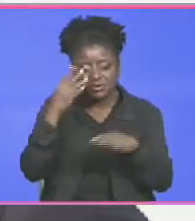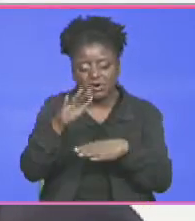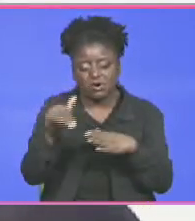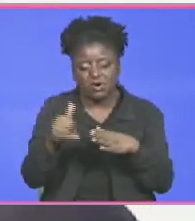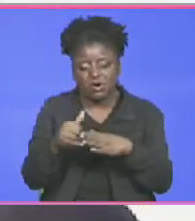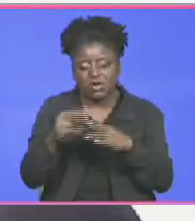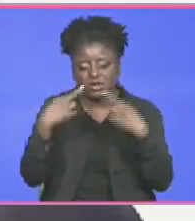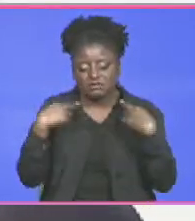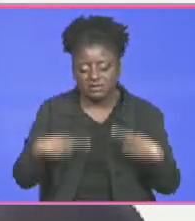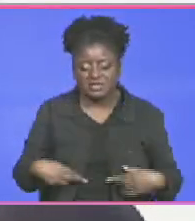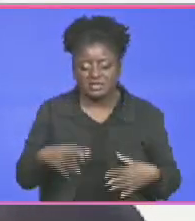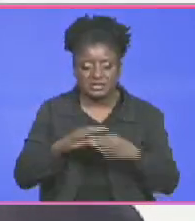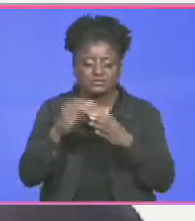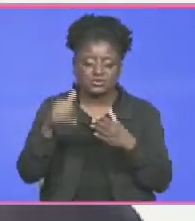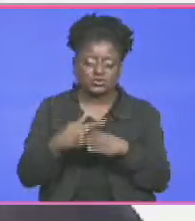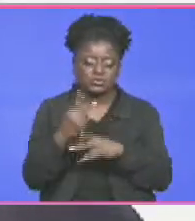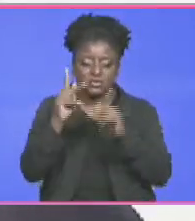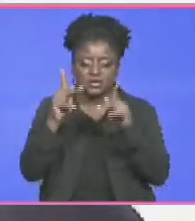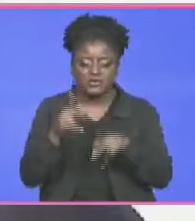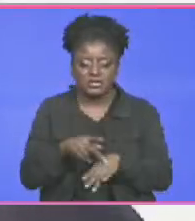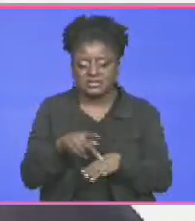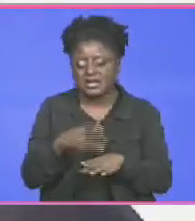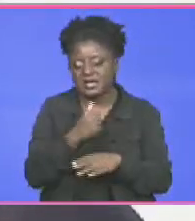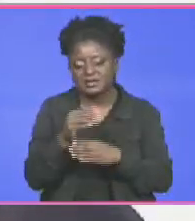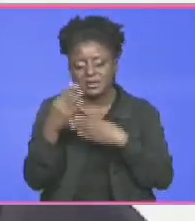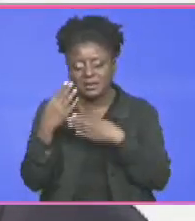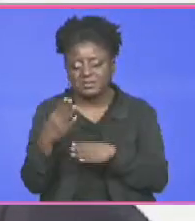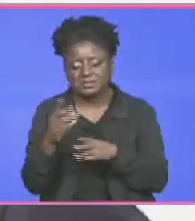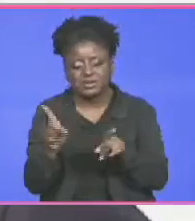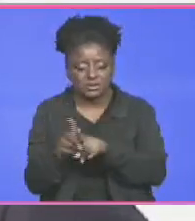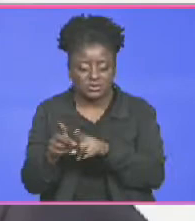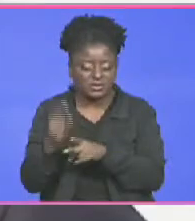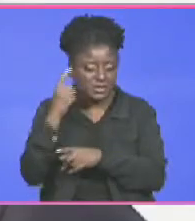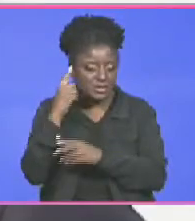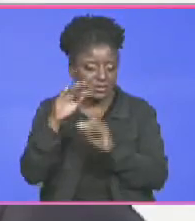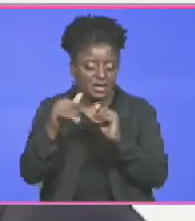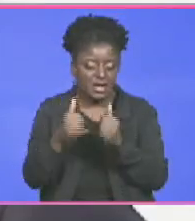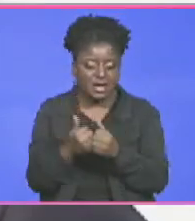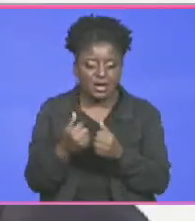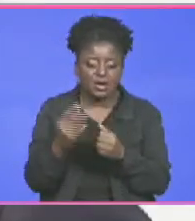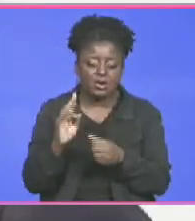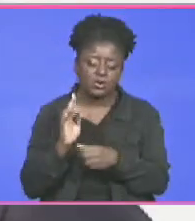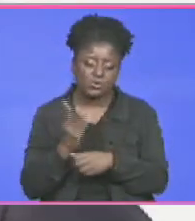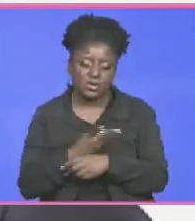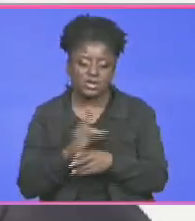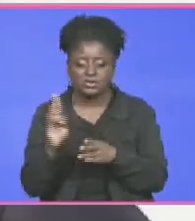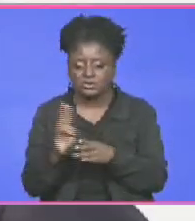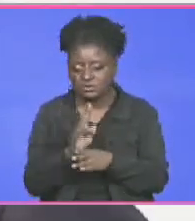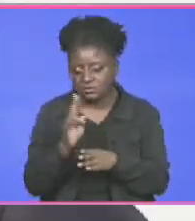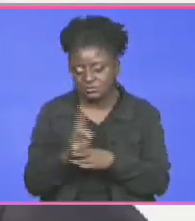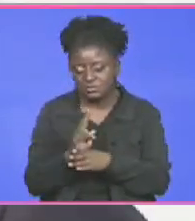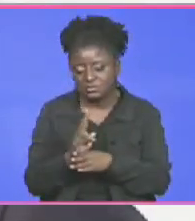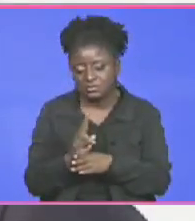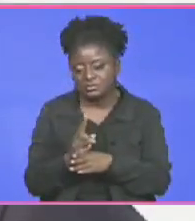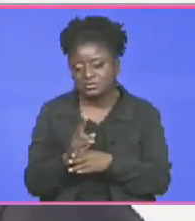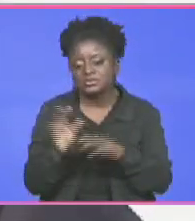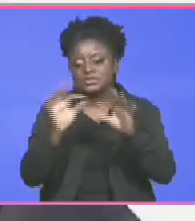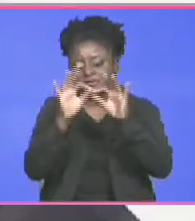indeed the Bahamas. But also thinking about how we leverage these facilities to